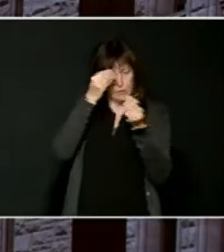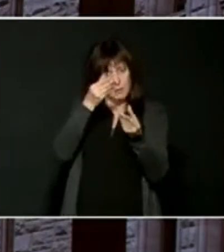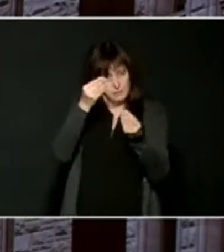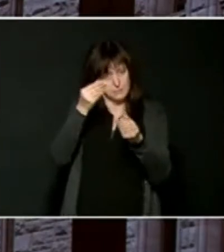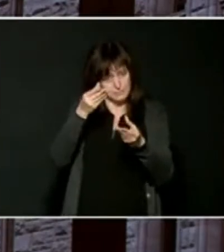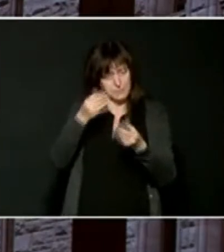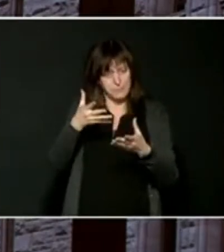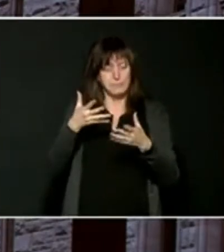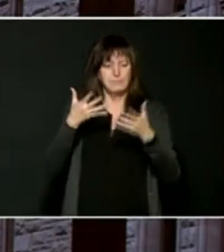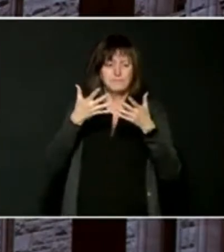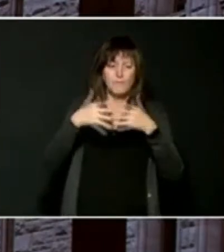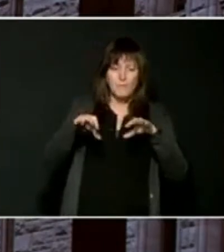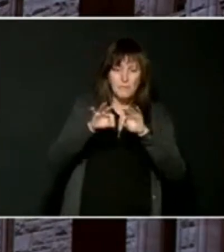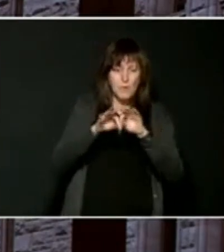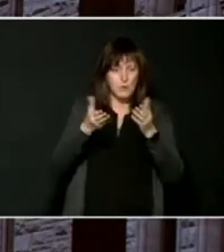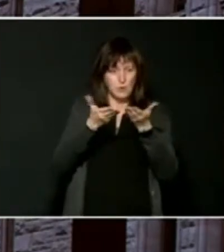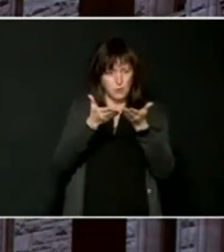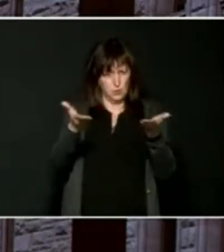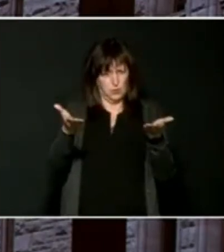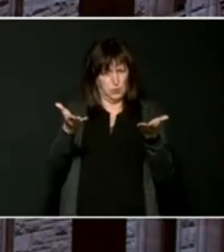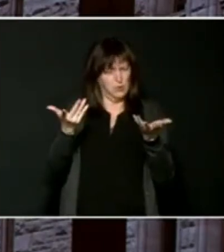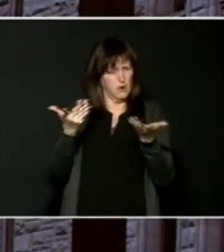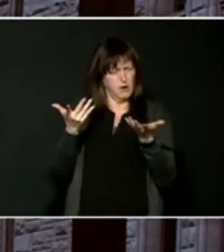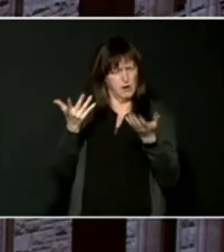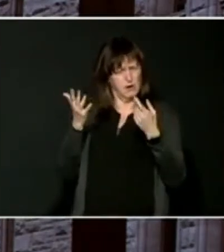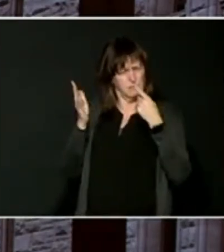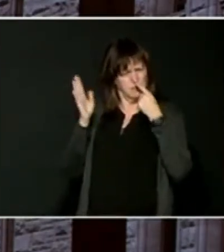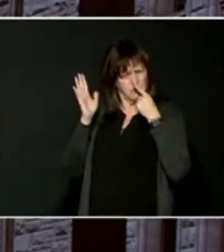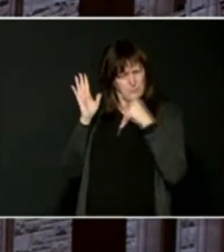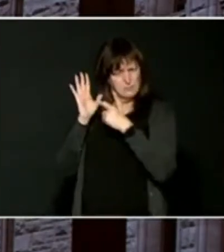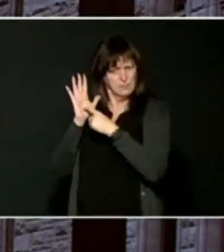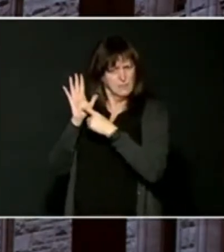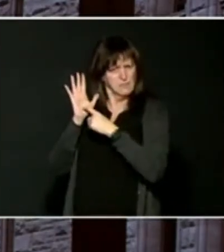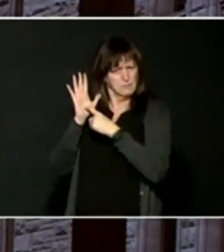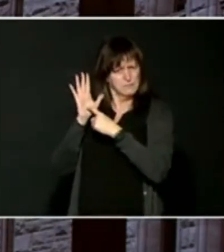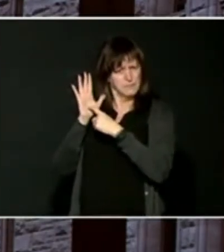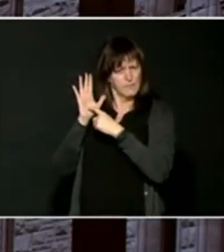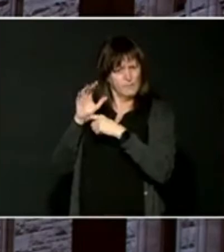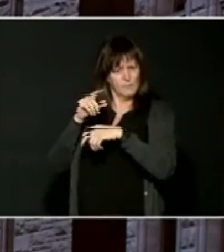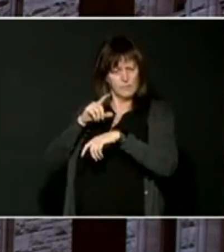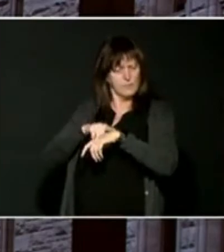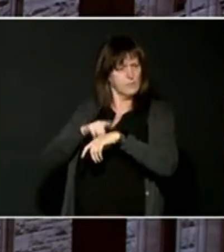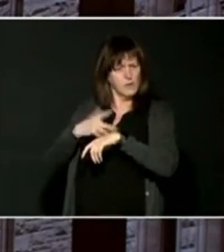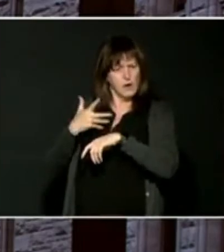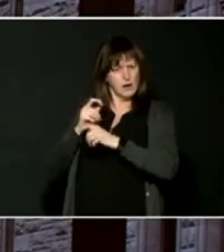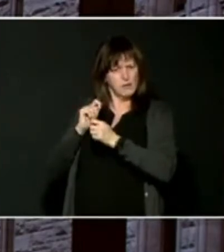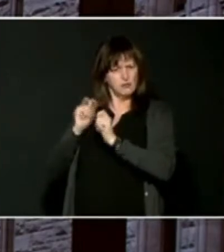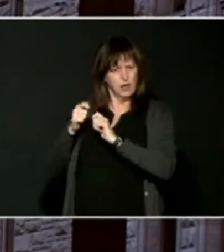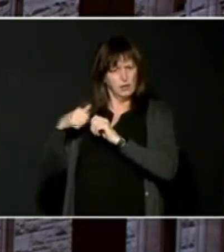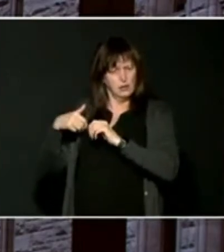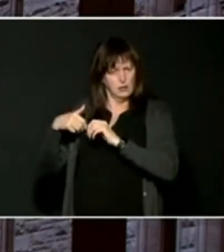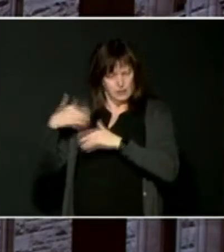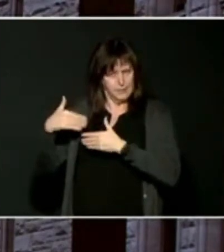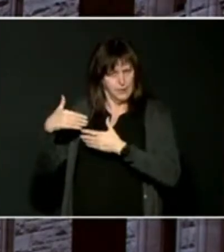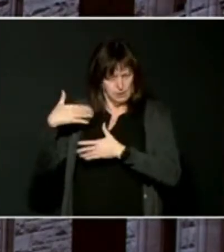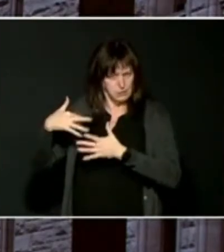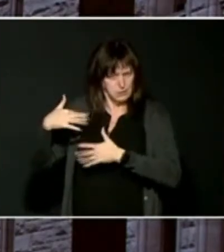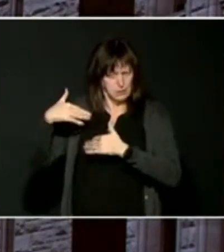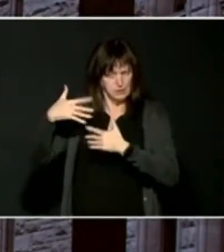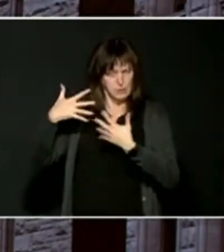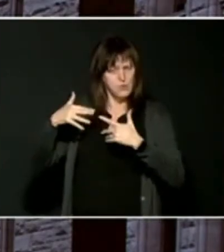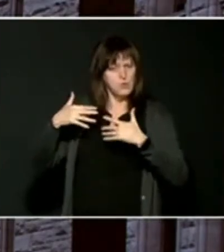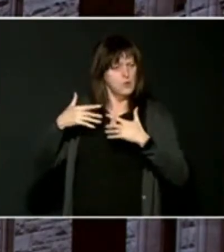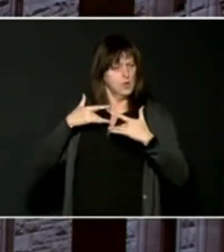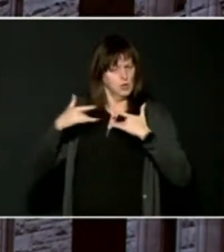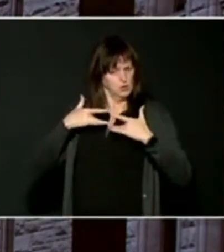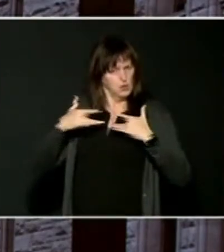the changing pace of what things are happening. And that's when most concerning to myself and to our public health